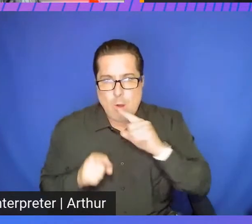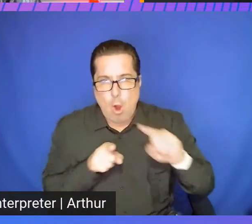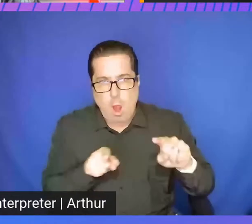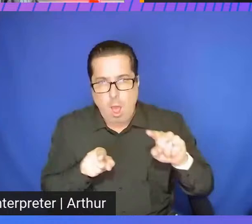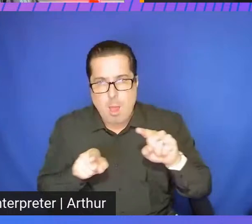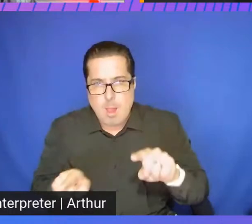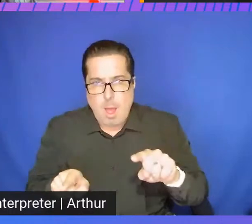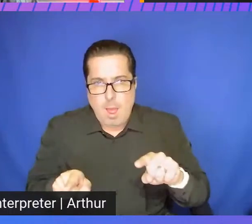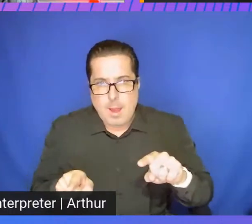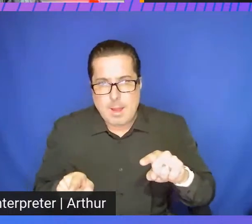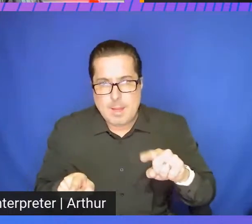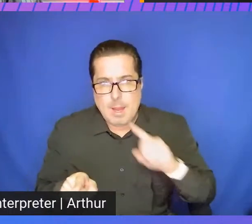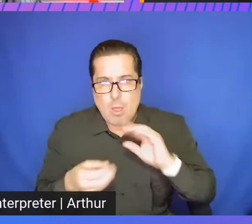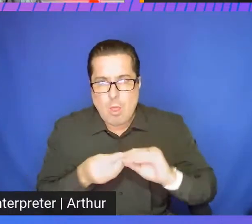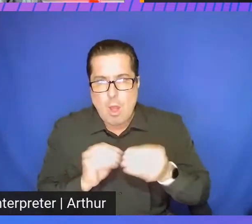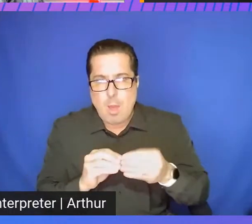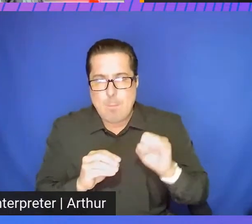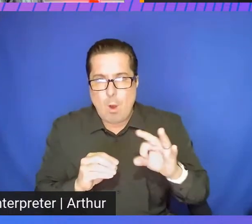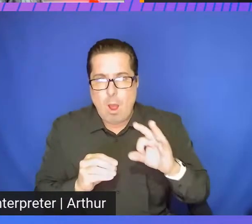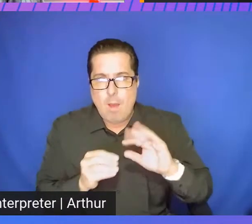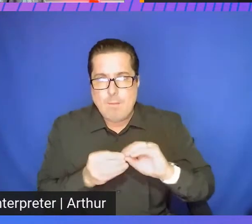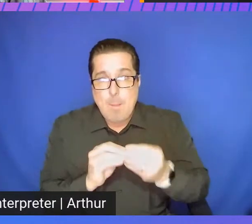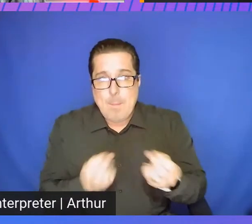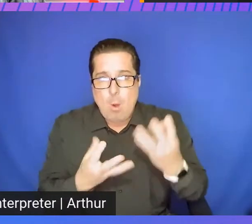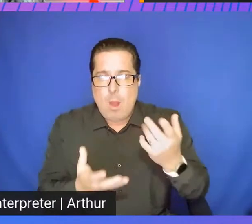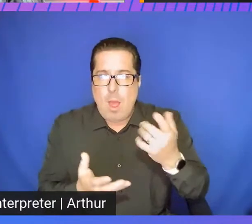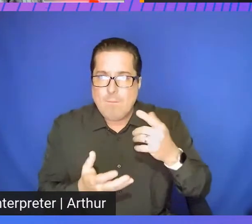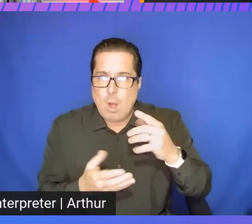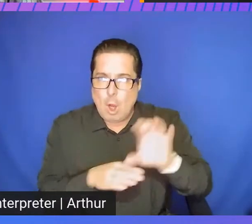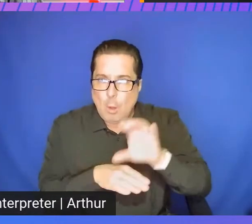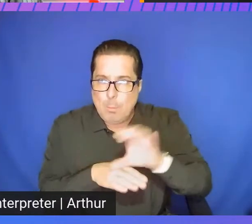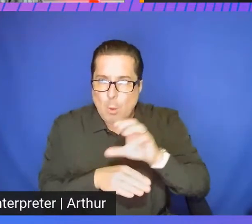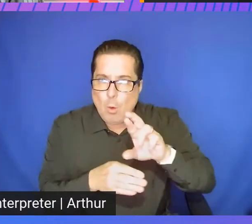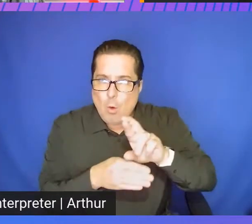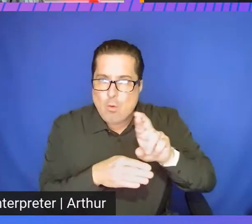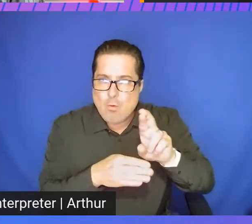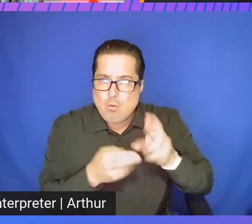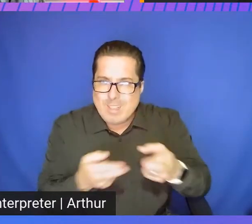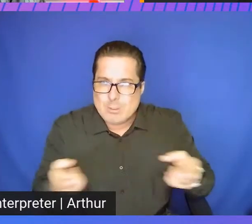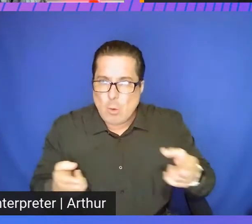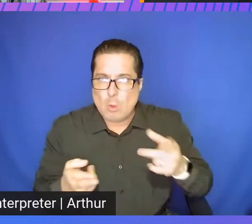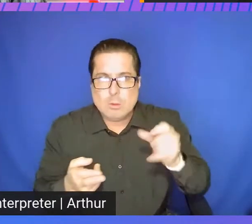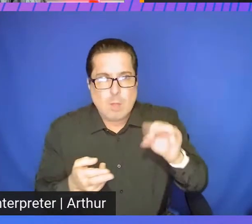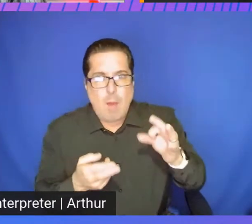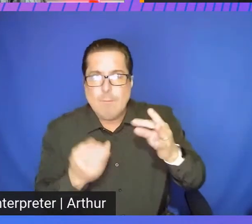the amount of compute resources we have with whatever the current demand is.